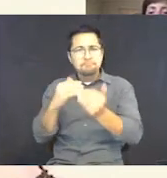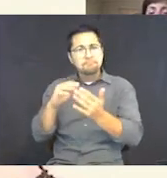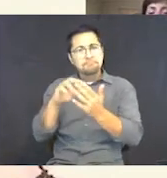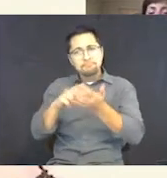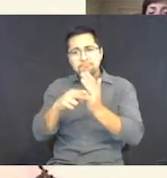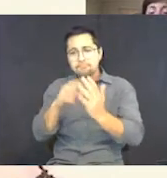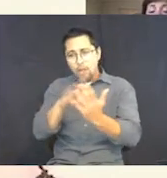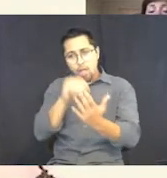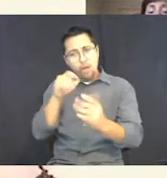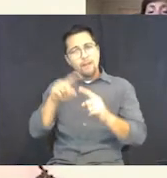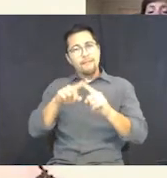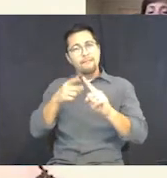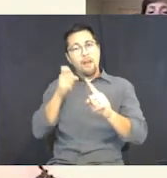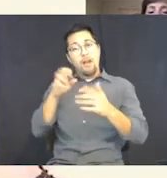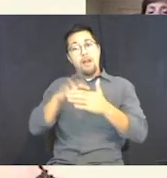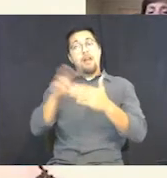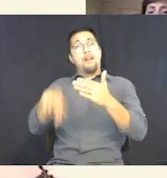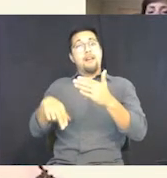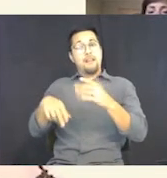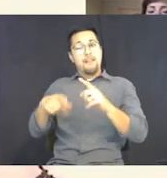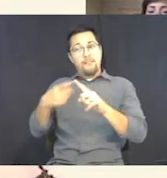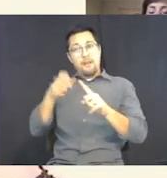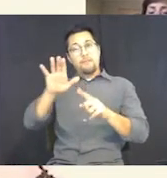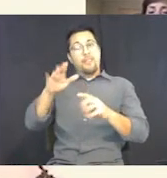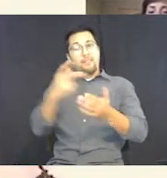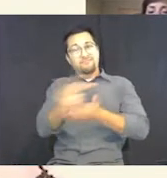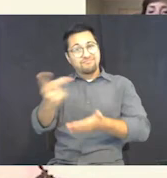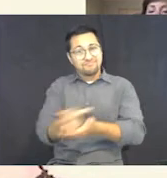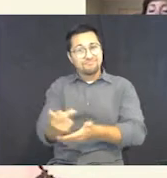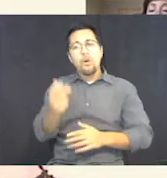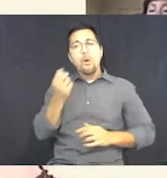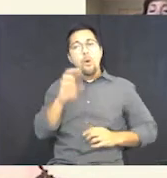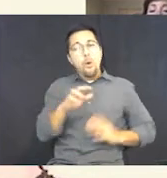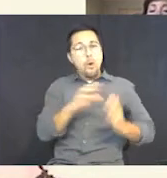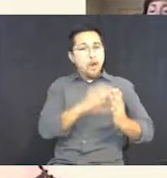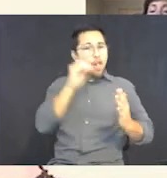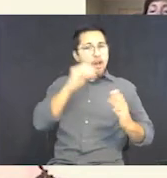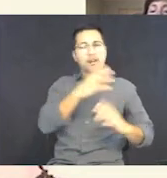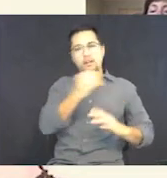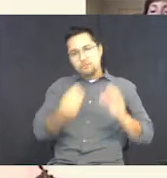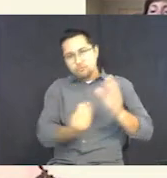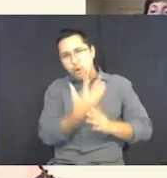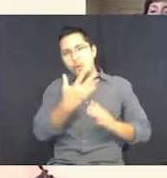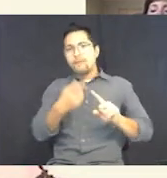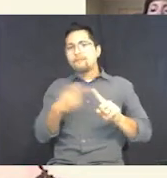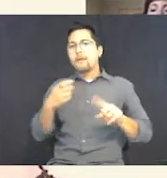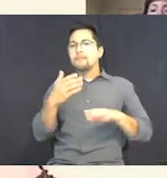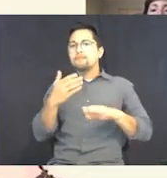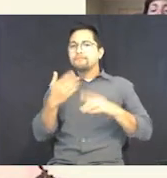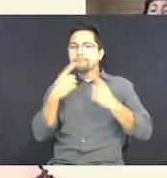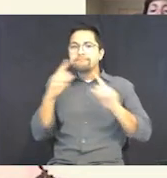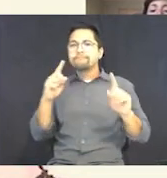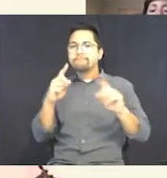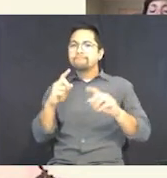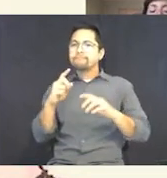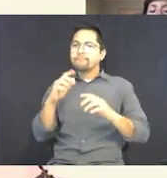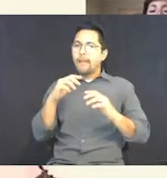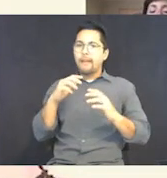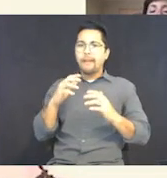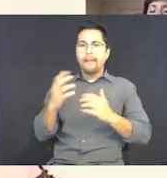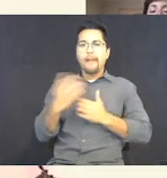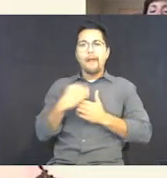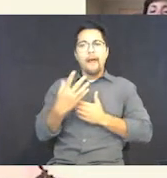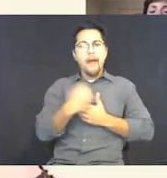of risk. However, it has that safety net in place, giving caregivers that peace of mind and ensuring that